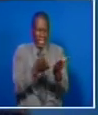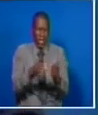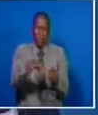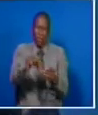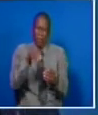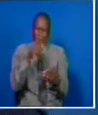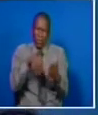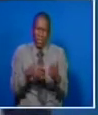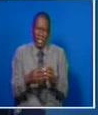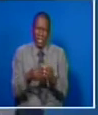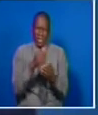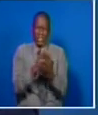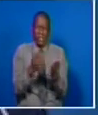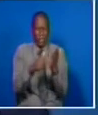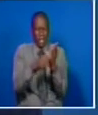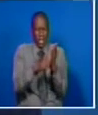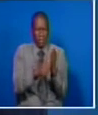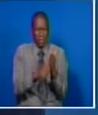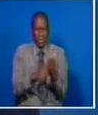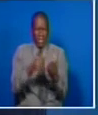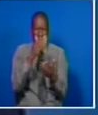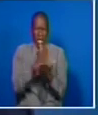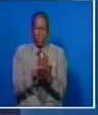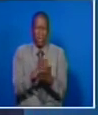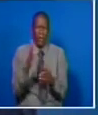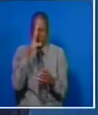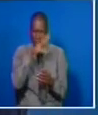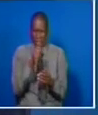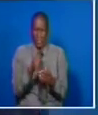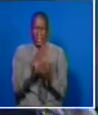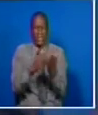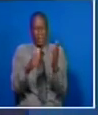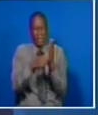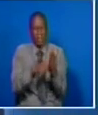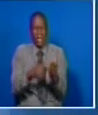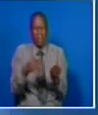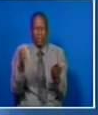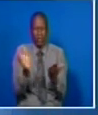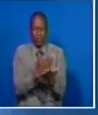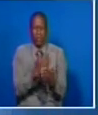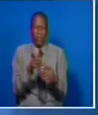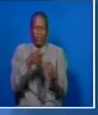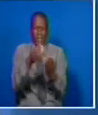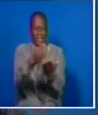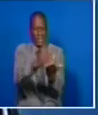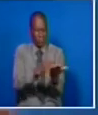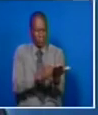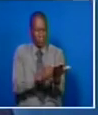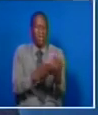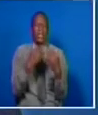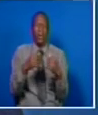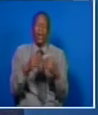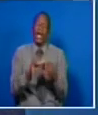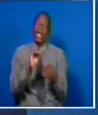that a number of names were actually missing. Some names had been expunged from it. And I challenged